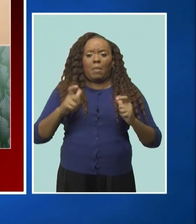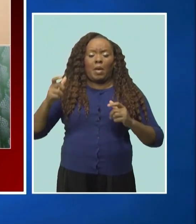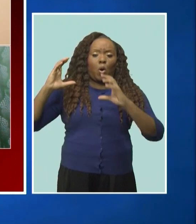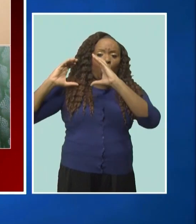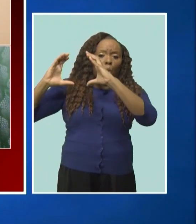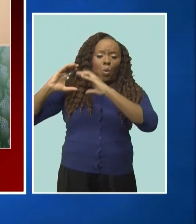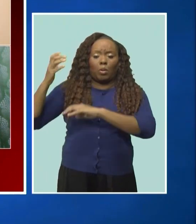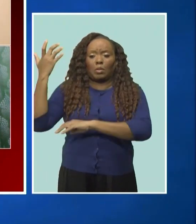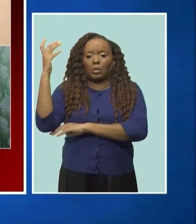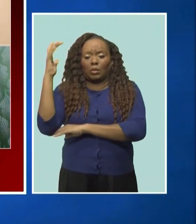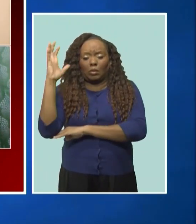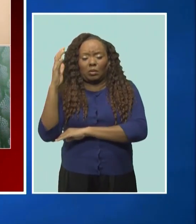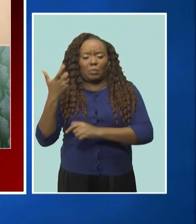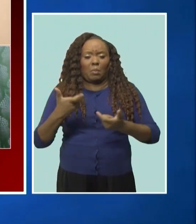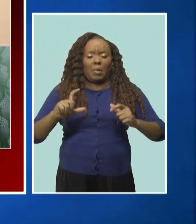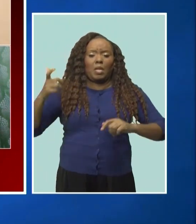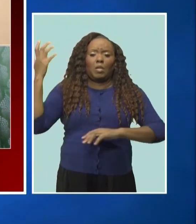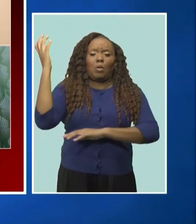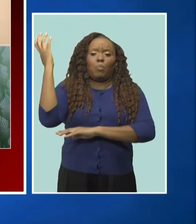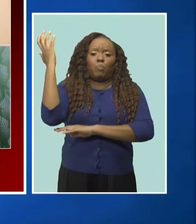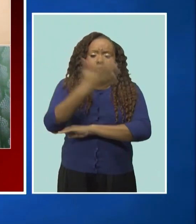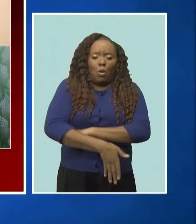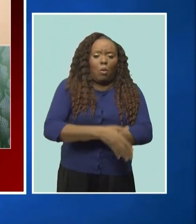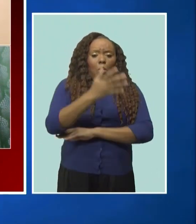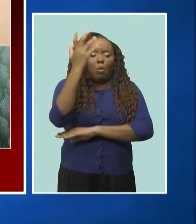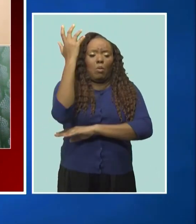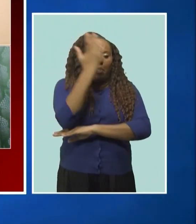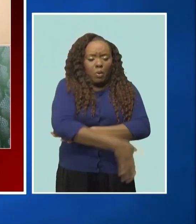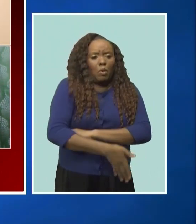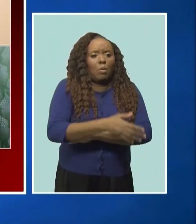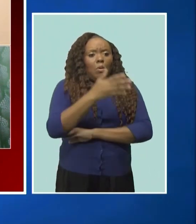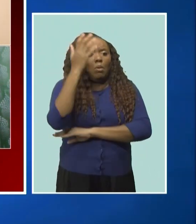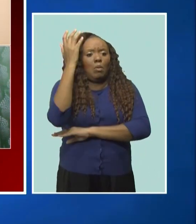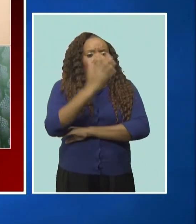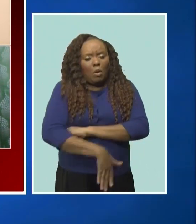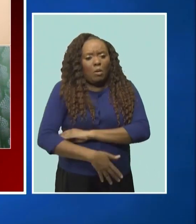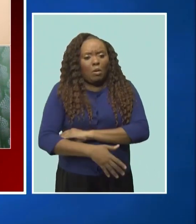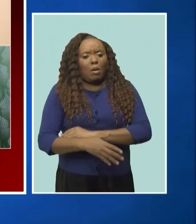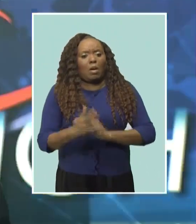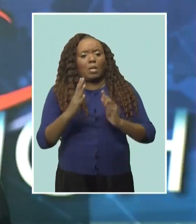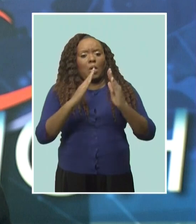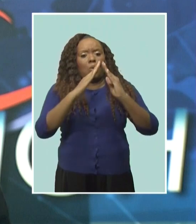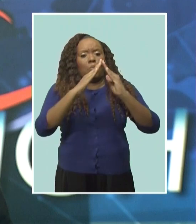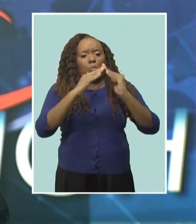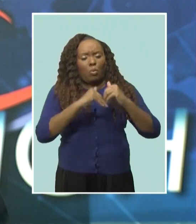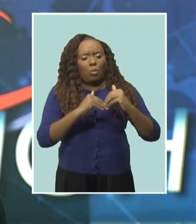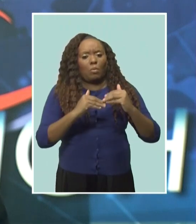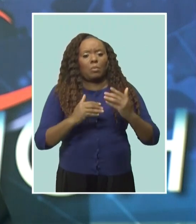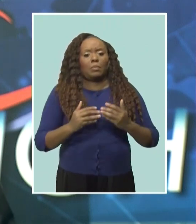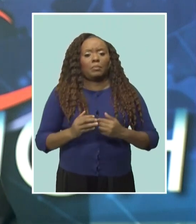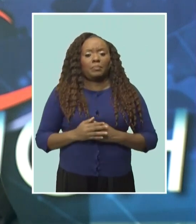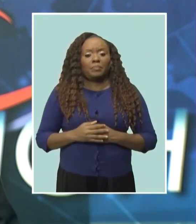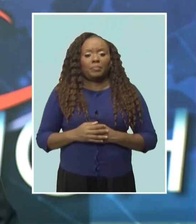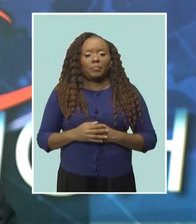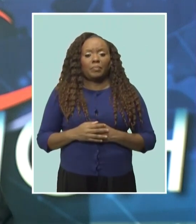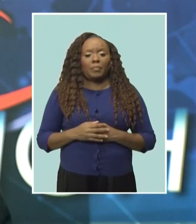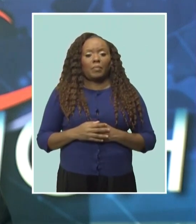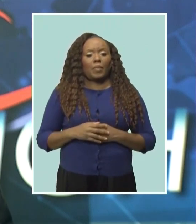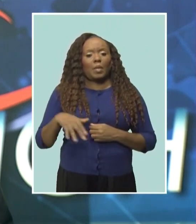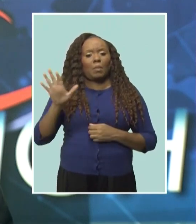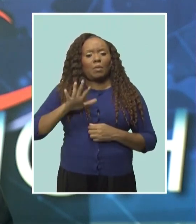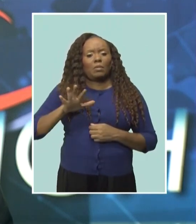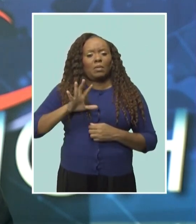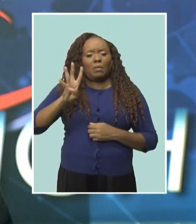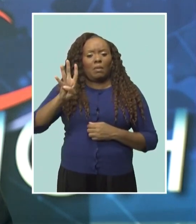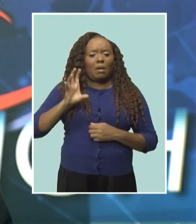during the hurricane, and they're the objects that cause the damage and undermine the structure. With over 400 people making use